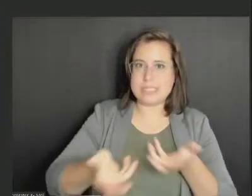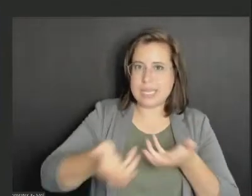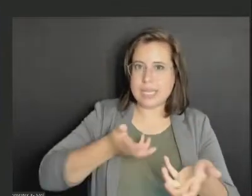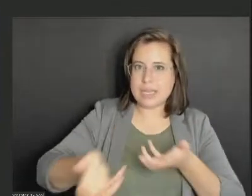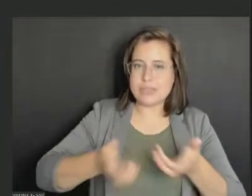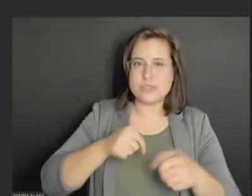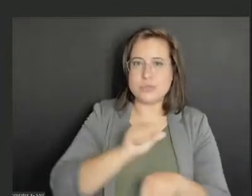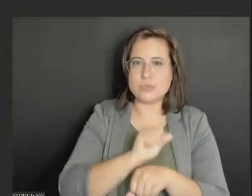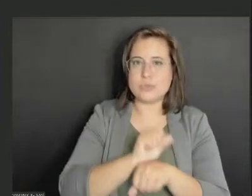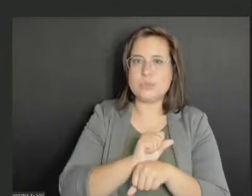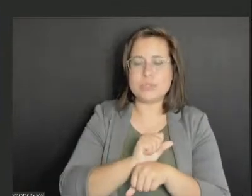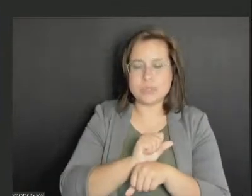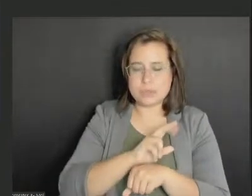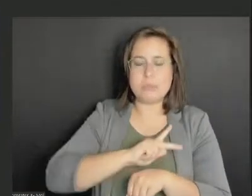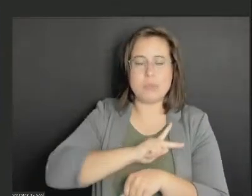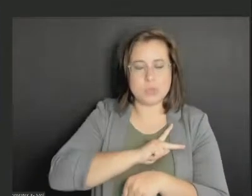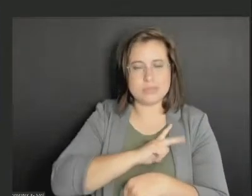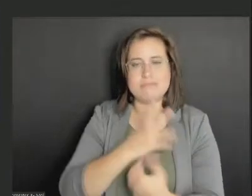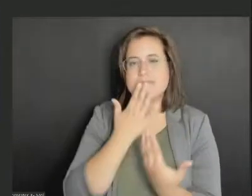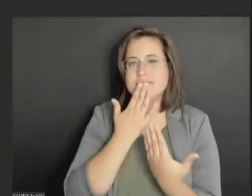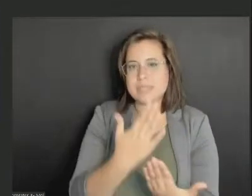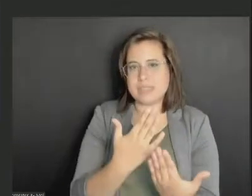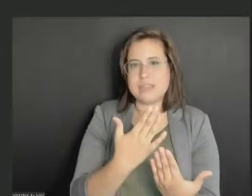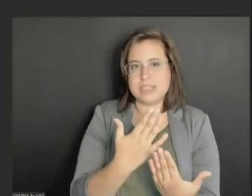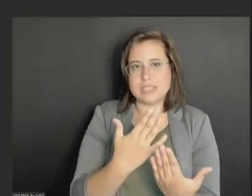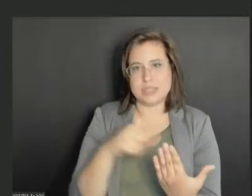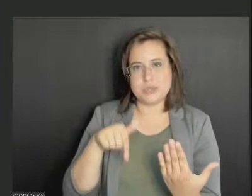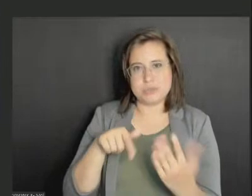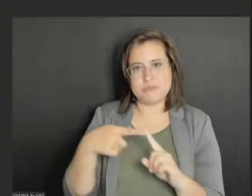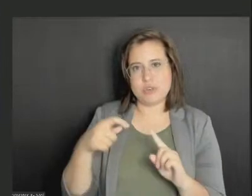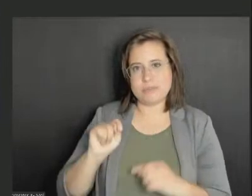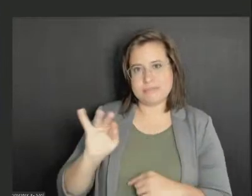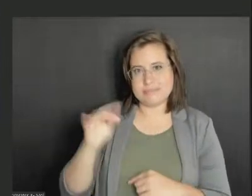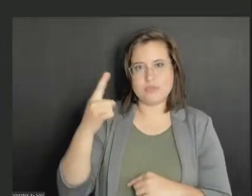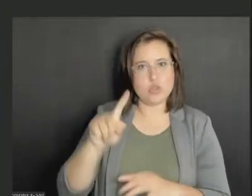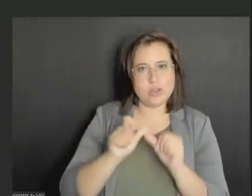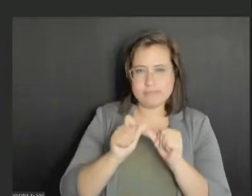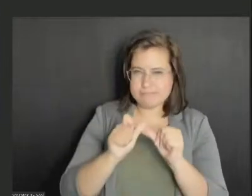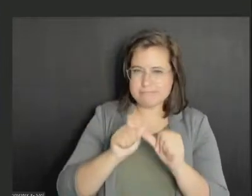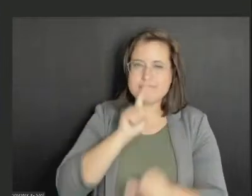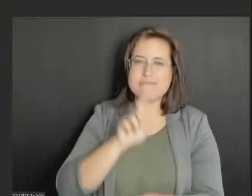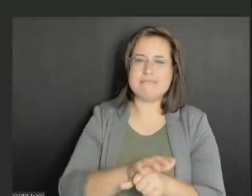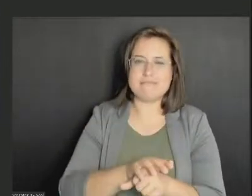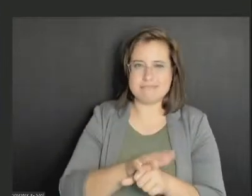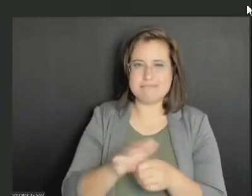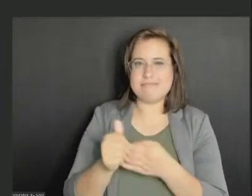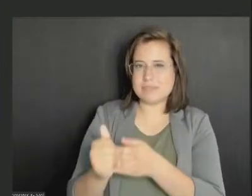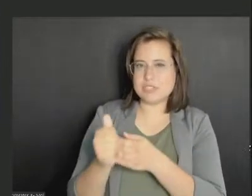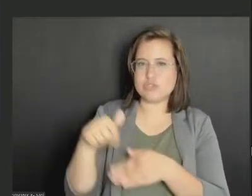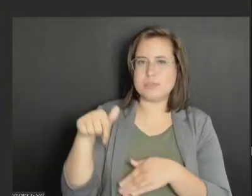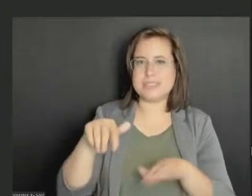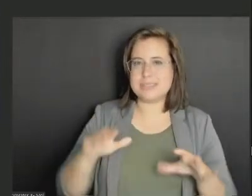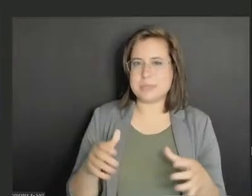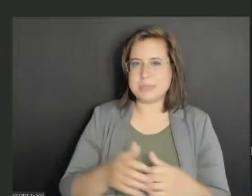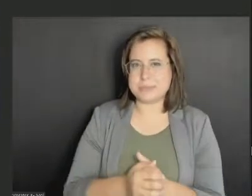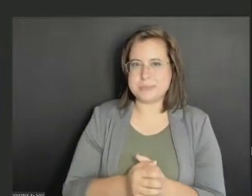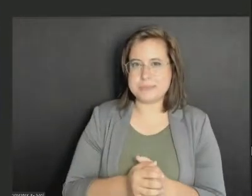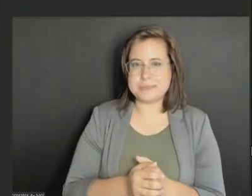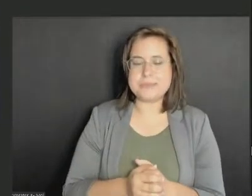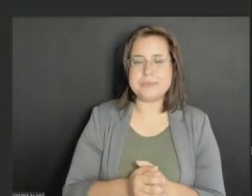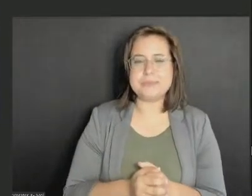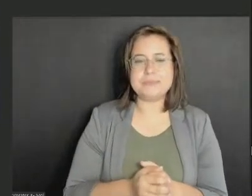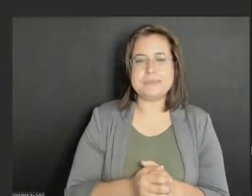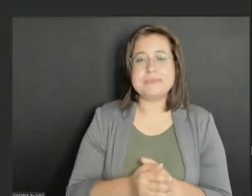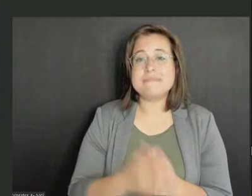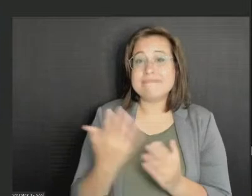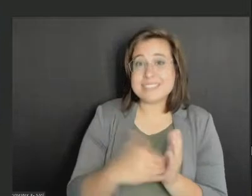So a personal thank you on behalf of the task force for your steadfast commitment and leadership in this space. Once again,